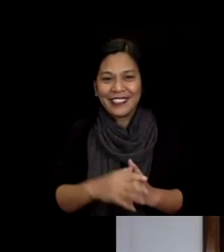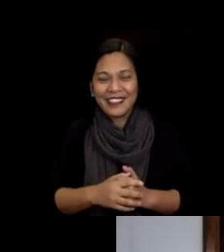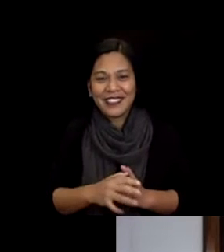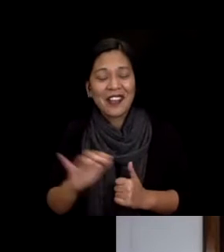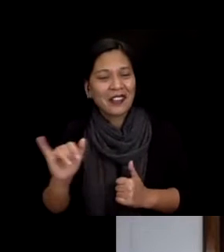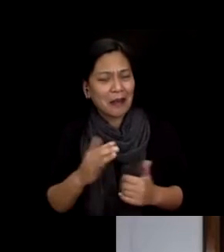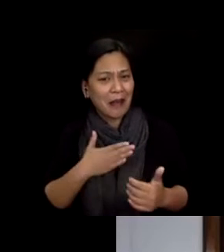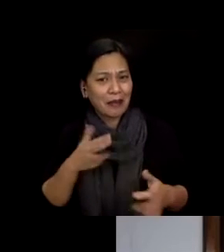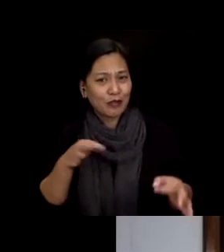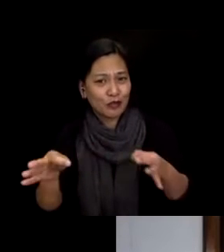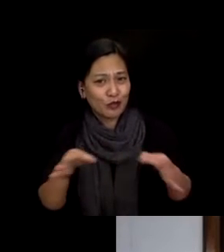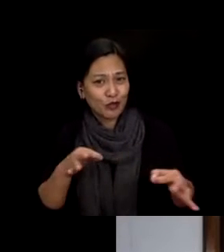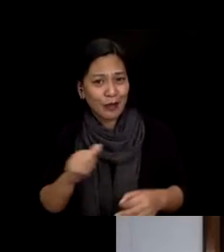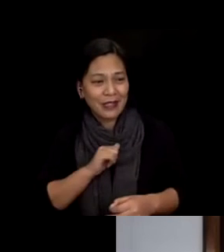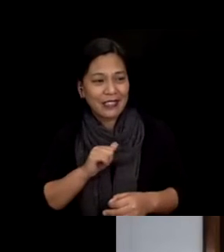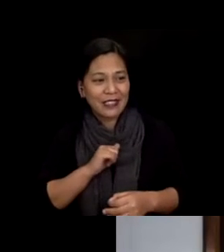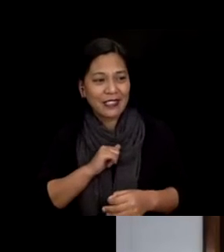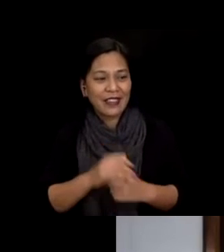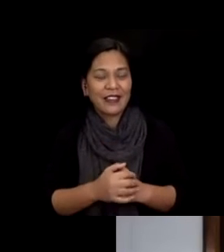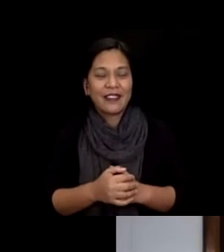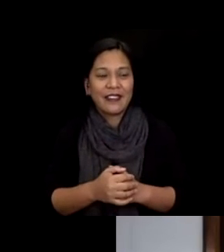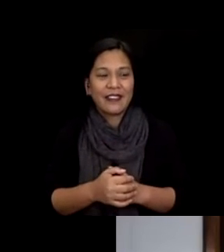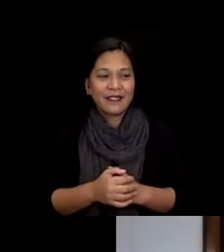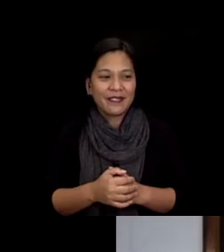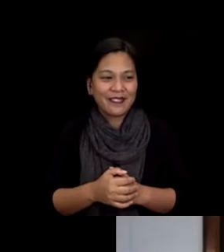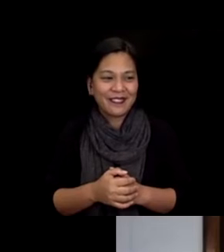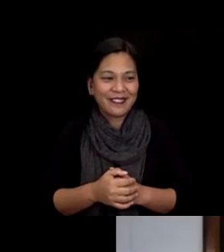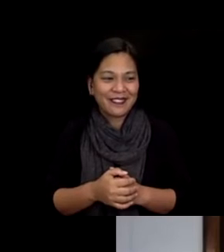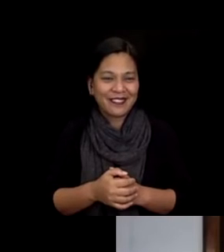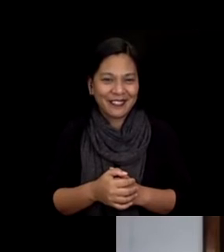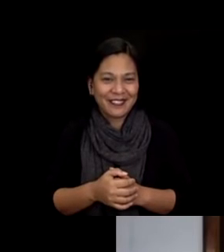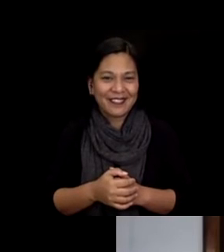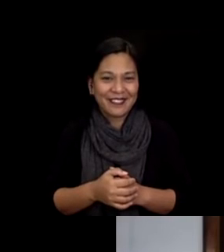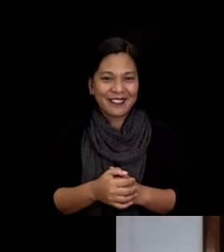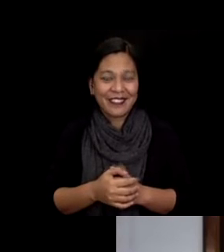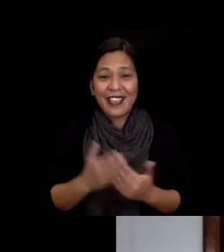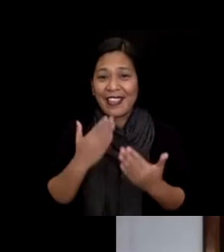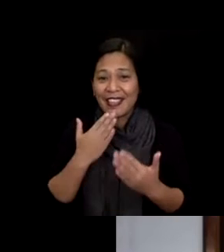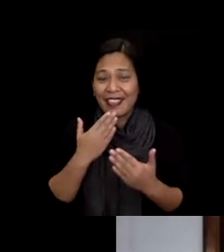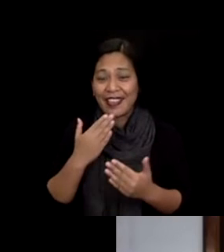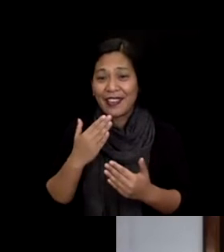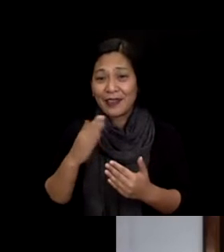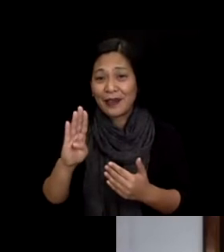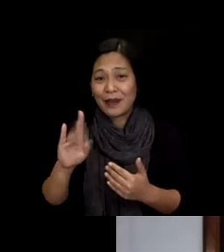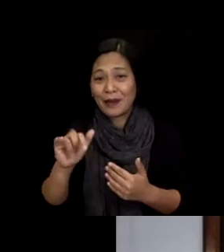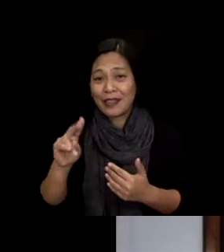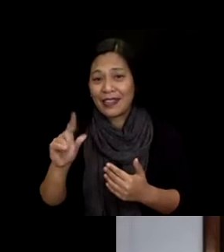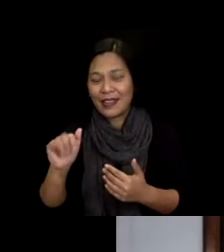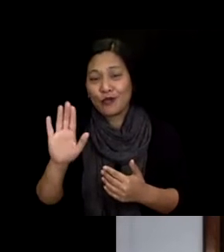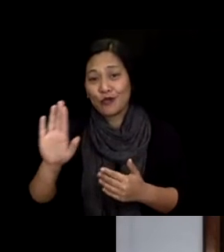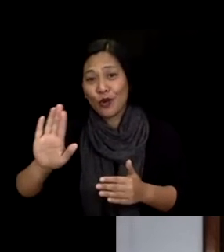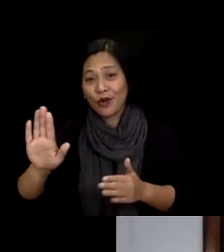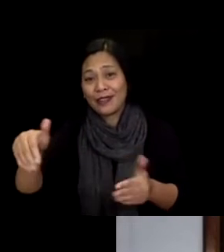describe myself and what I do. So thanks, Belinda, for that really lovely introduction.